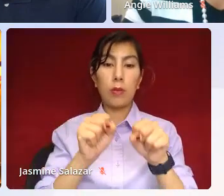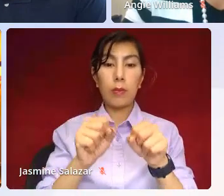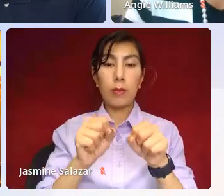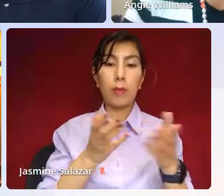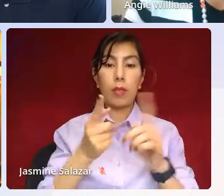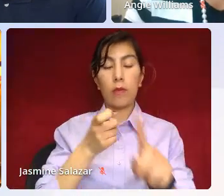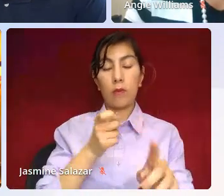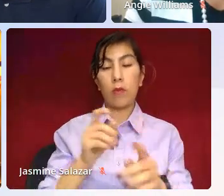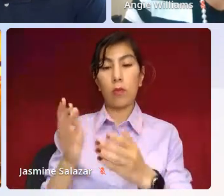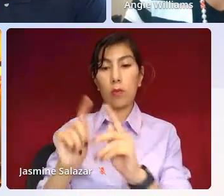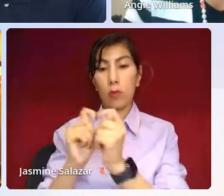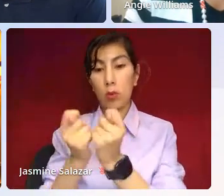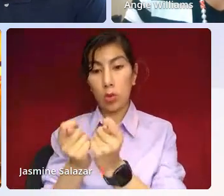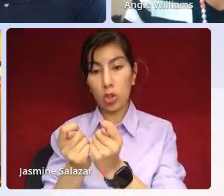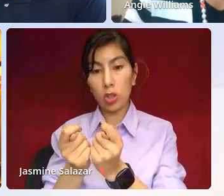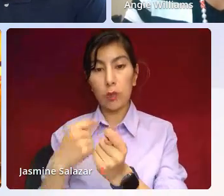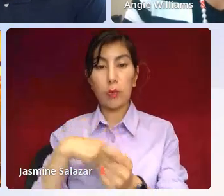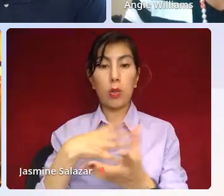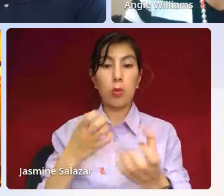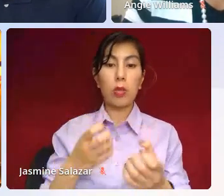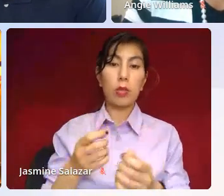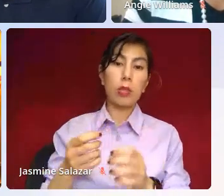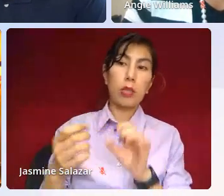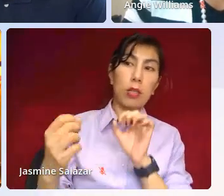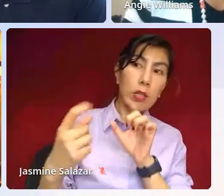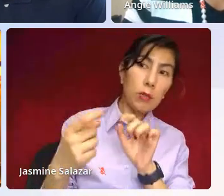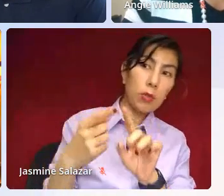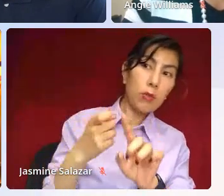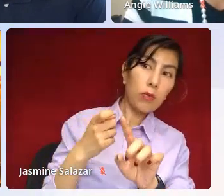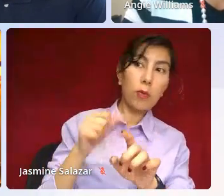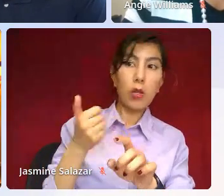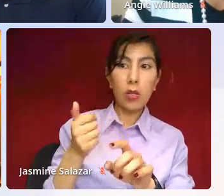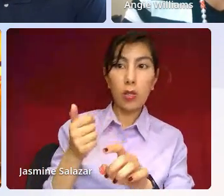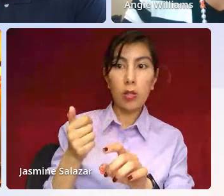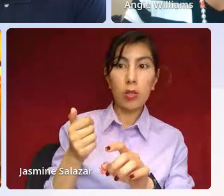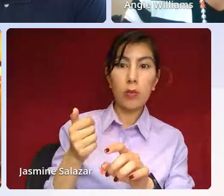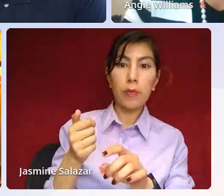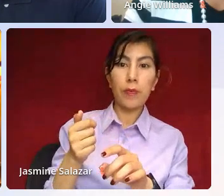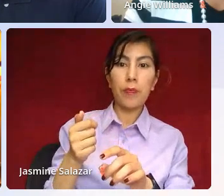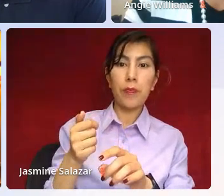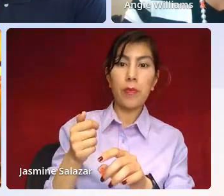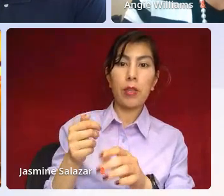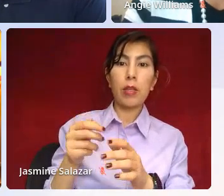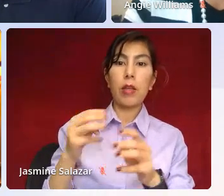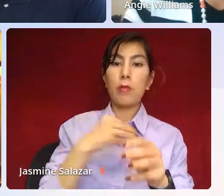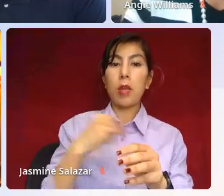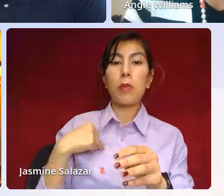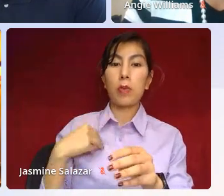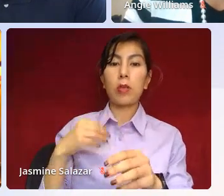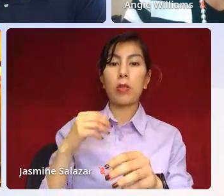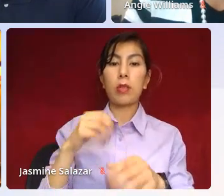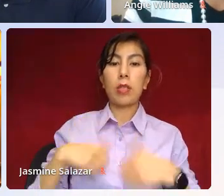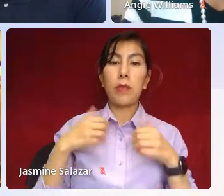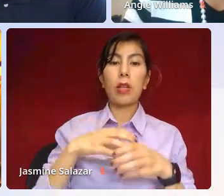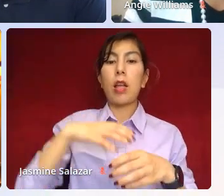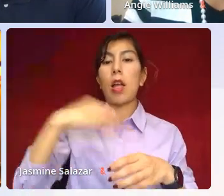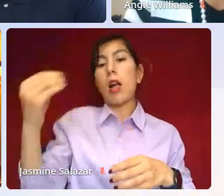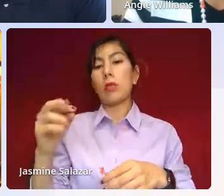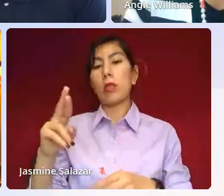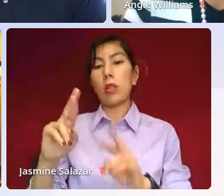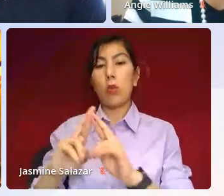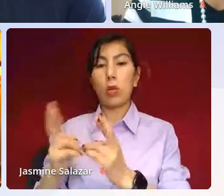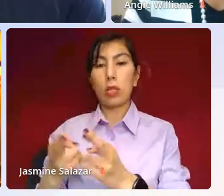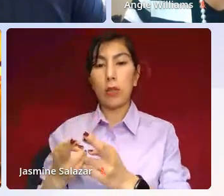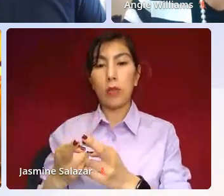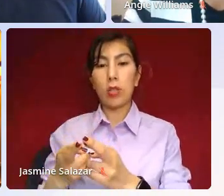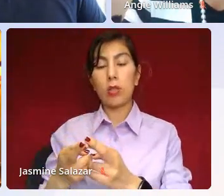And we wanted to get input from other tribal members living off the reservation and in other communities, even in the Phoenix